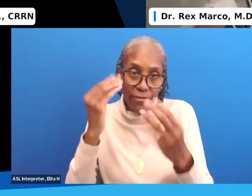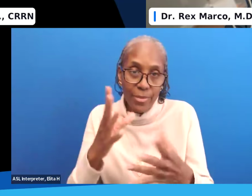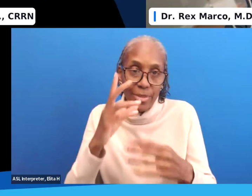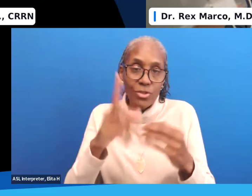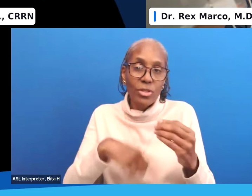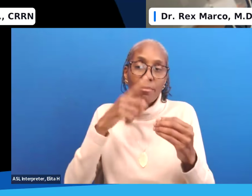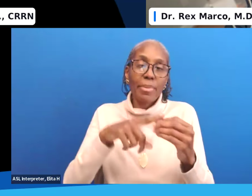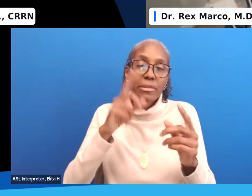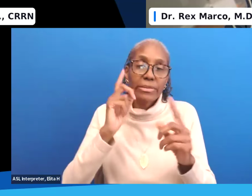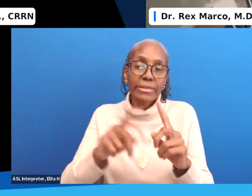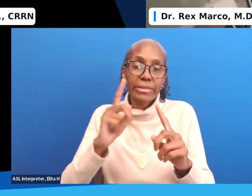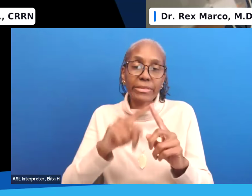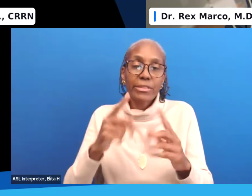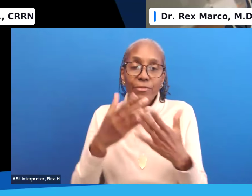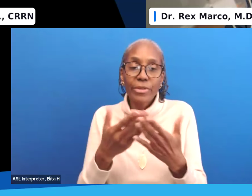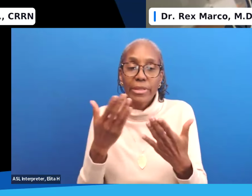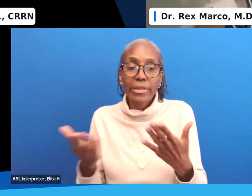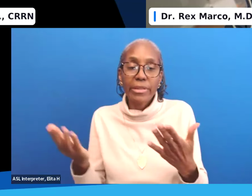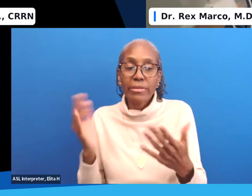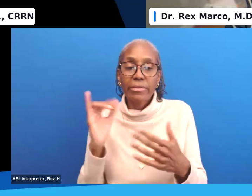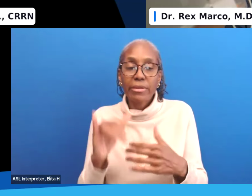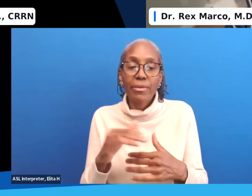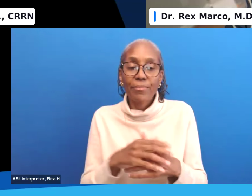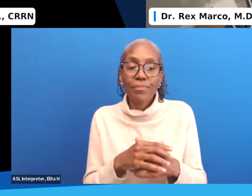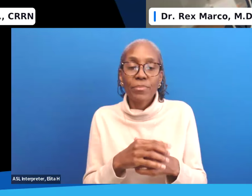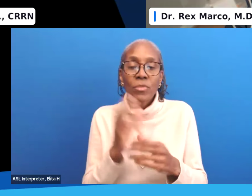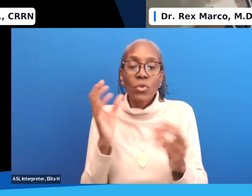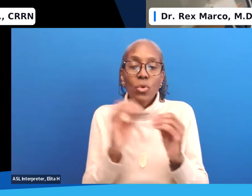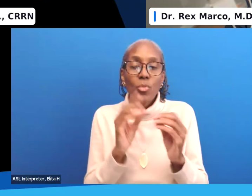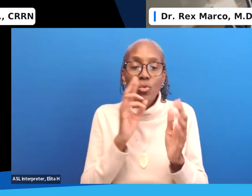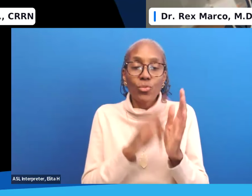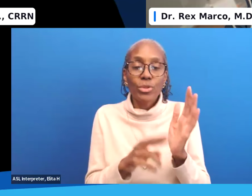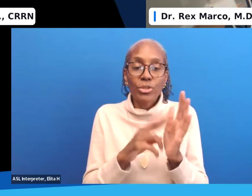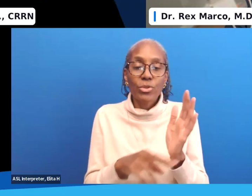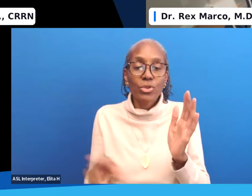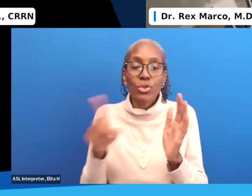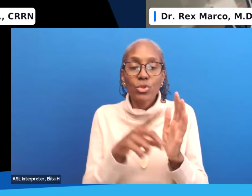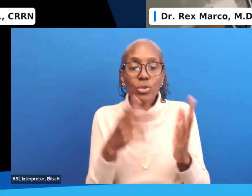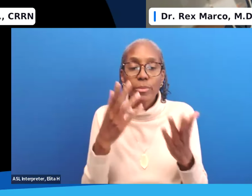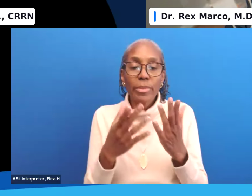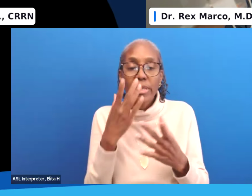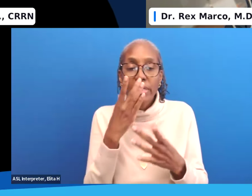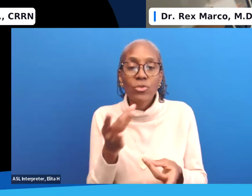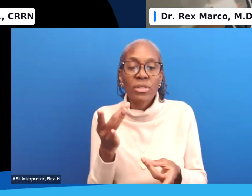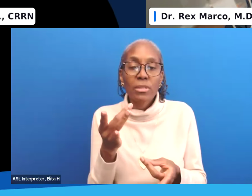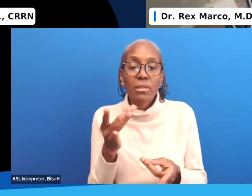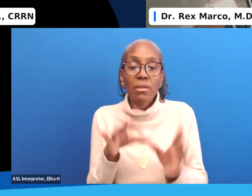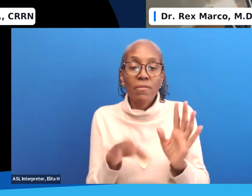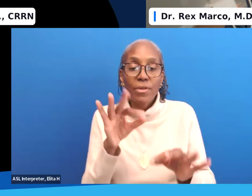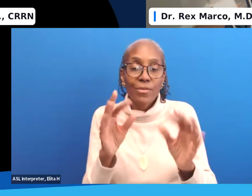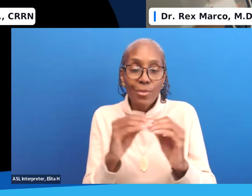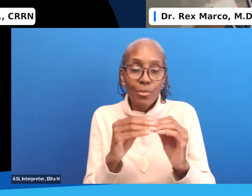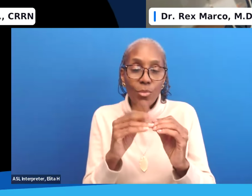different devices that or research that you may be interested in finding out more